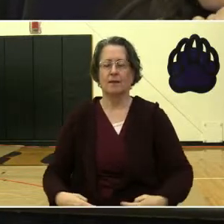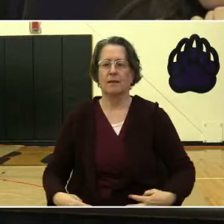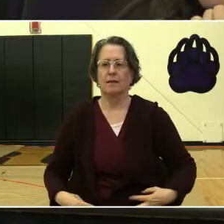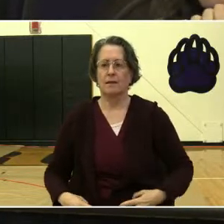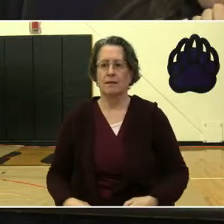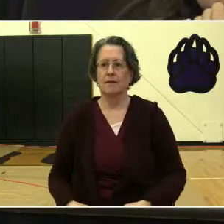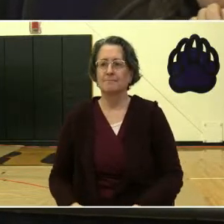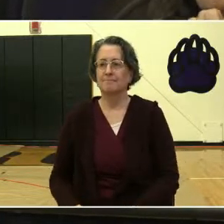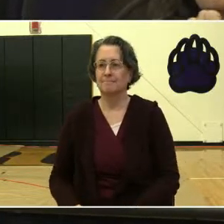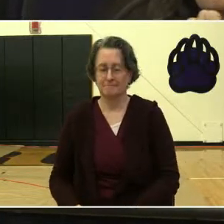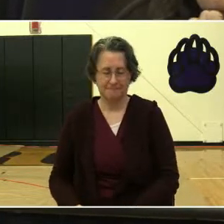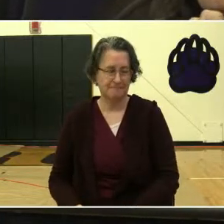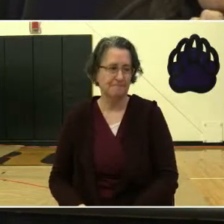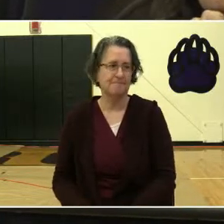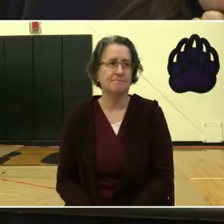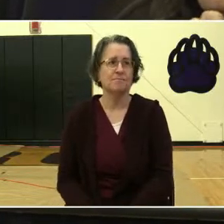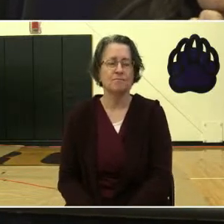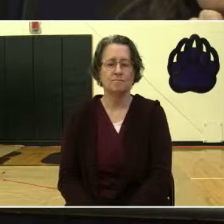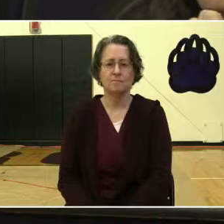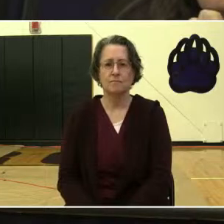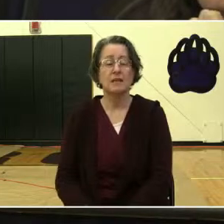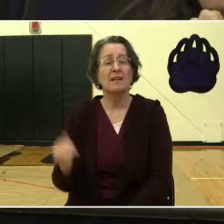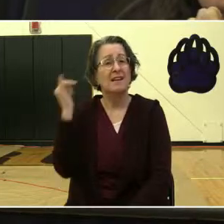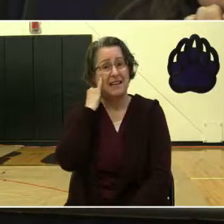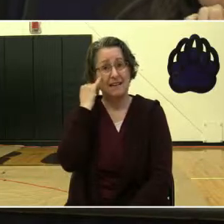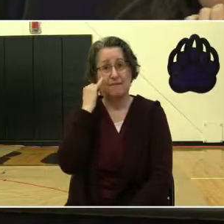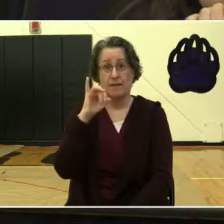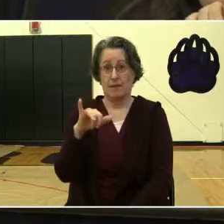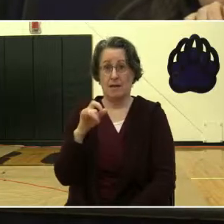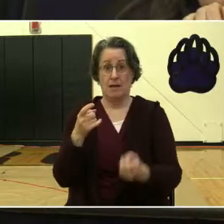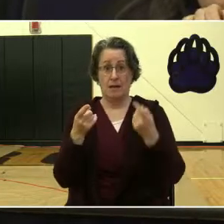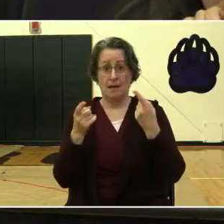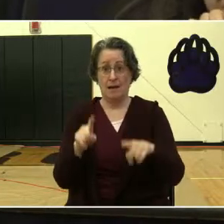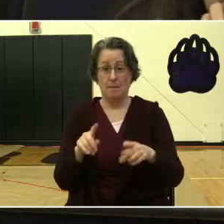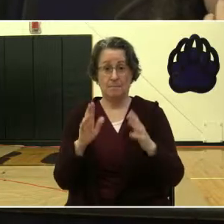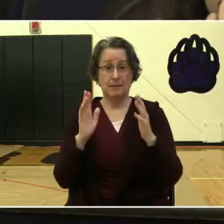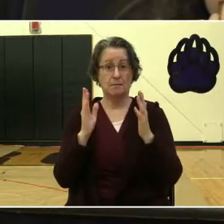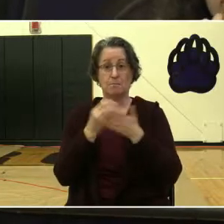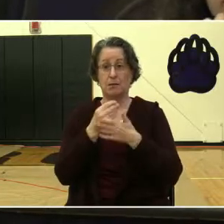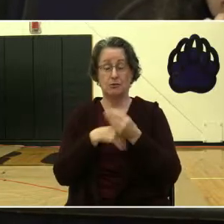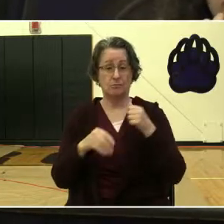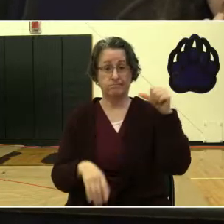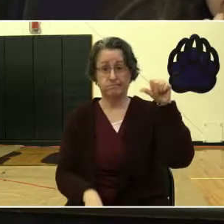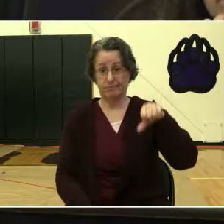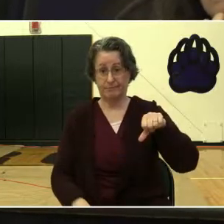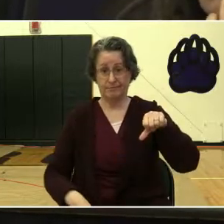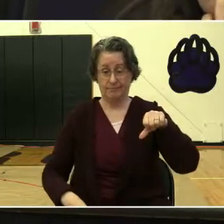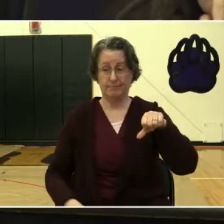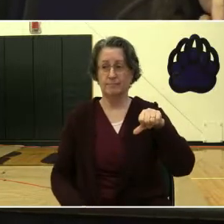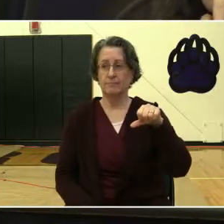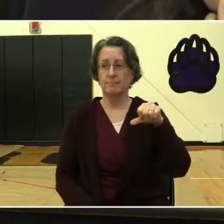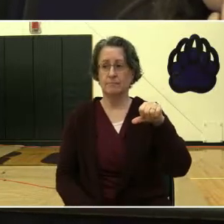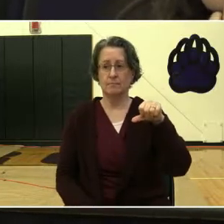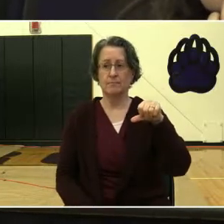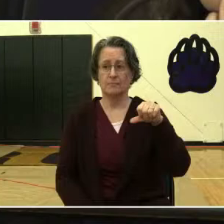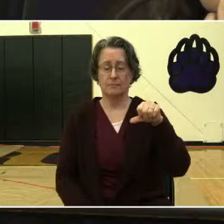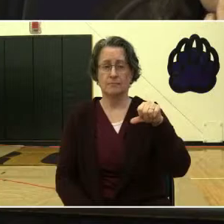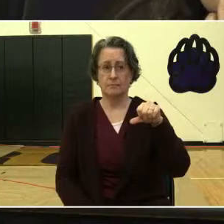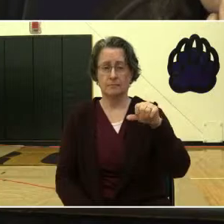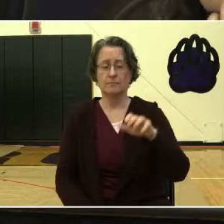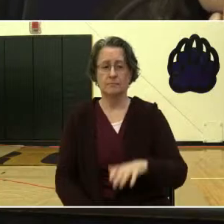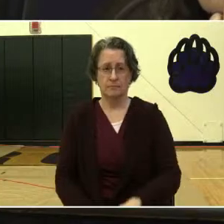have such uh if that were to happen uh a uh